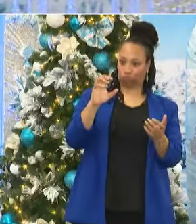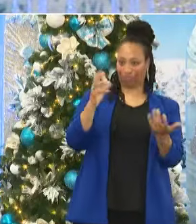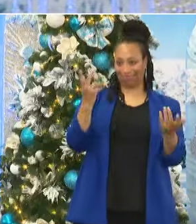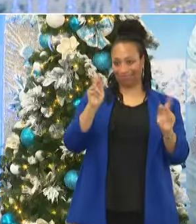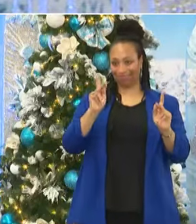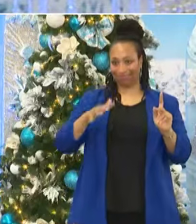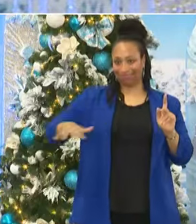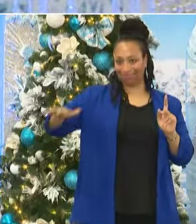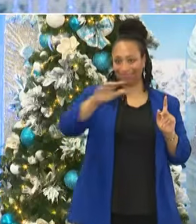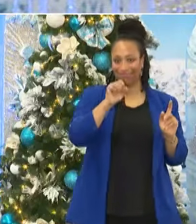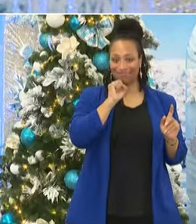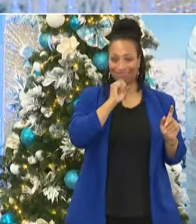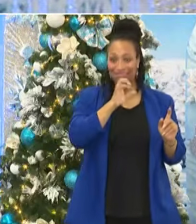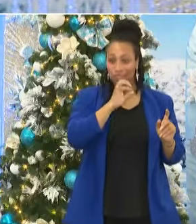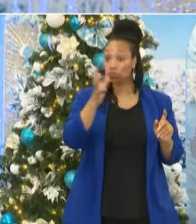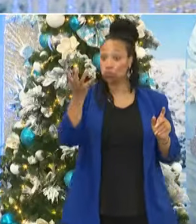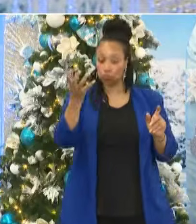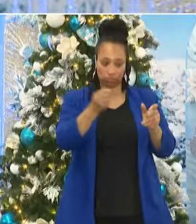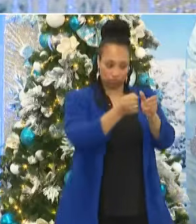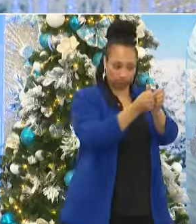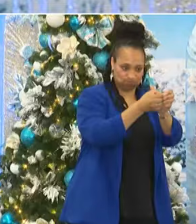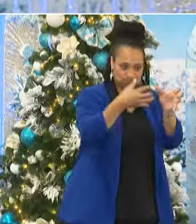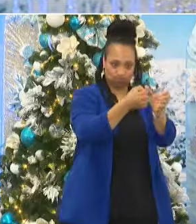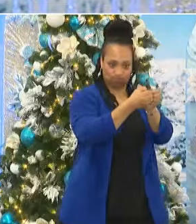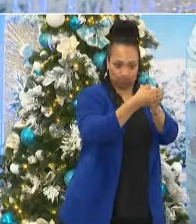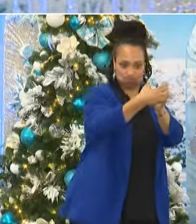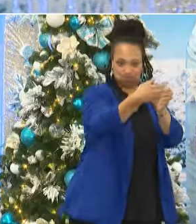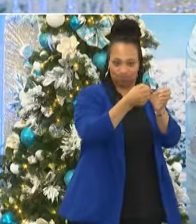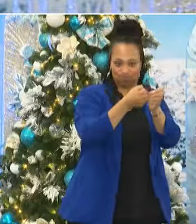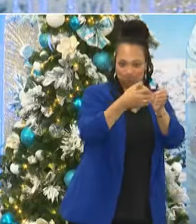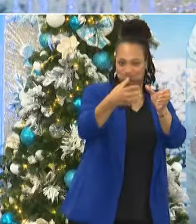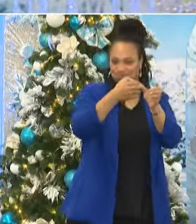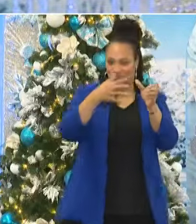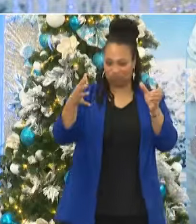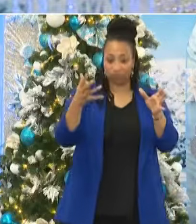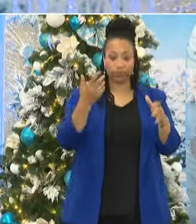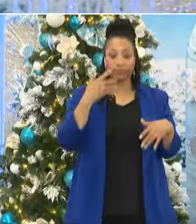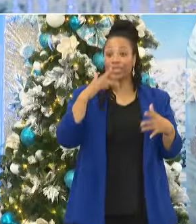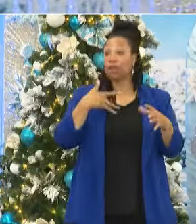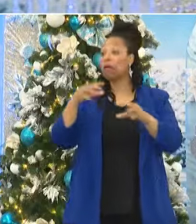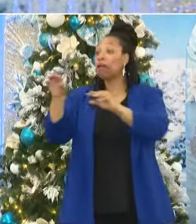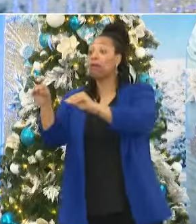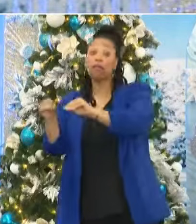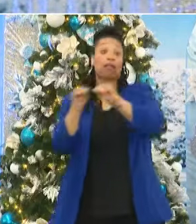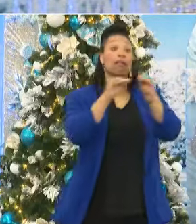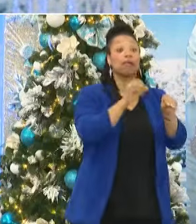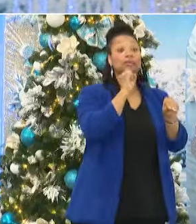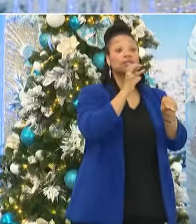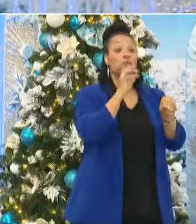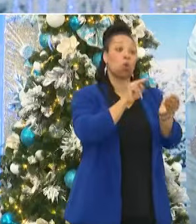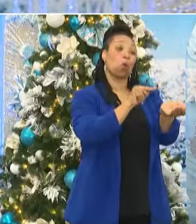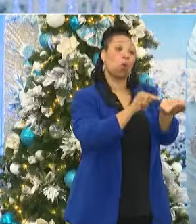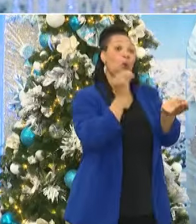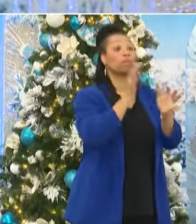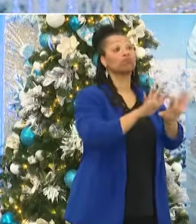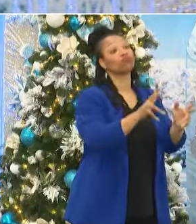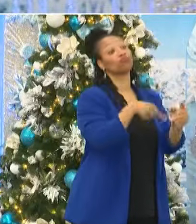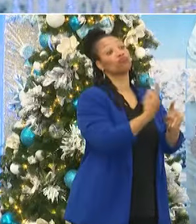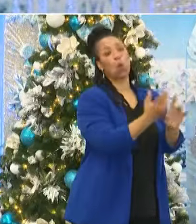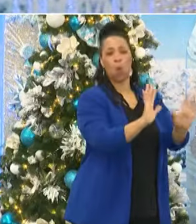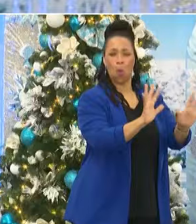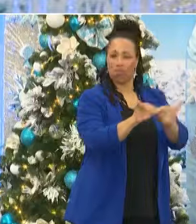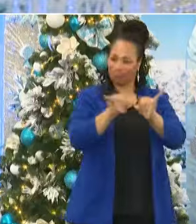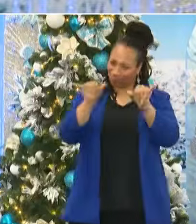That's why we capped senior property taxes increases, because you pay for your